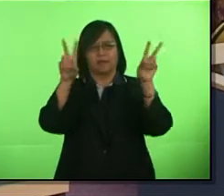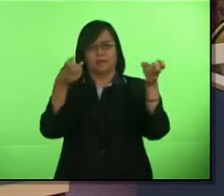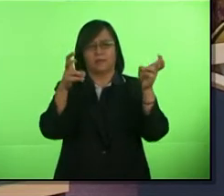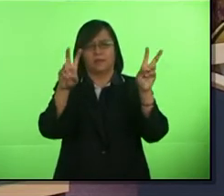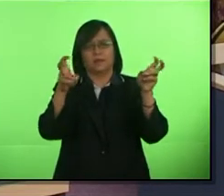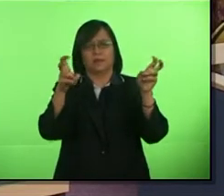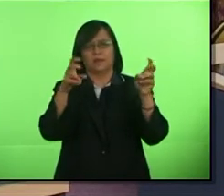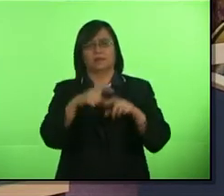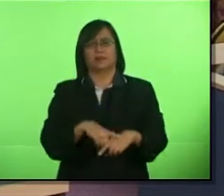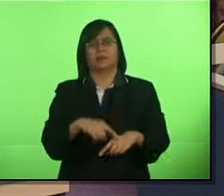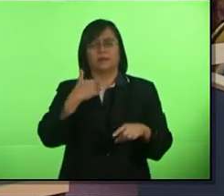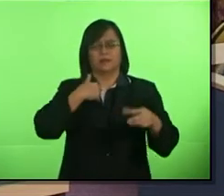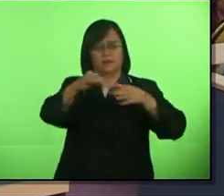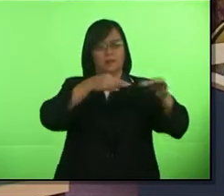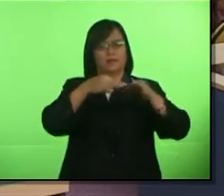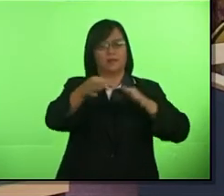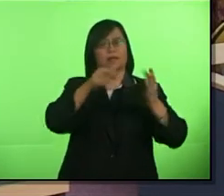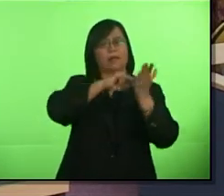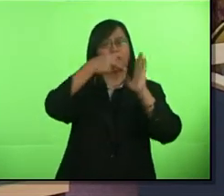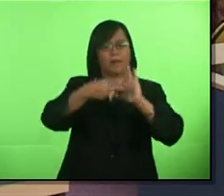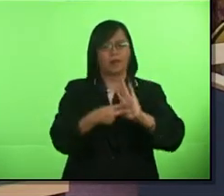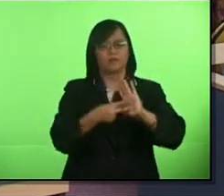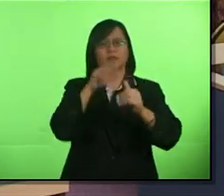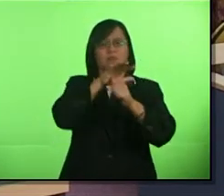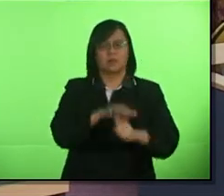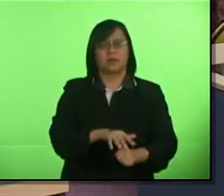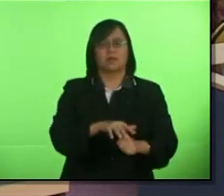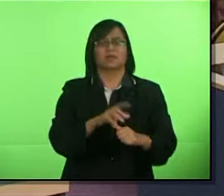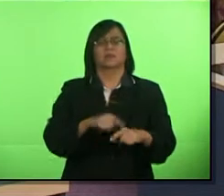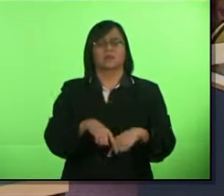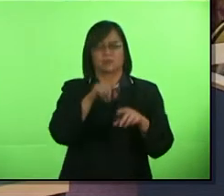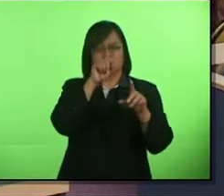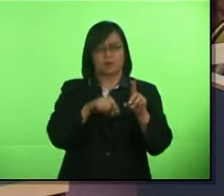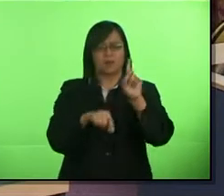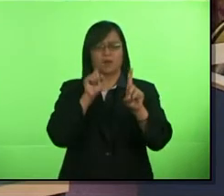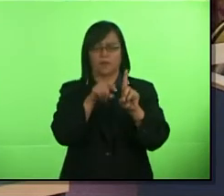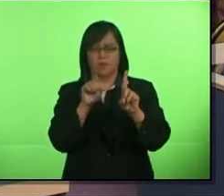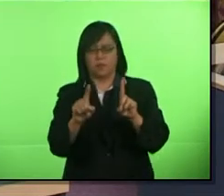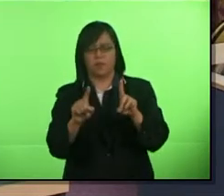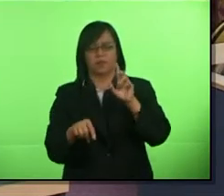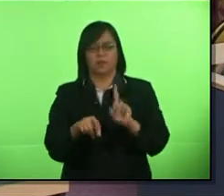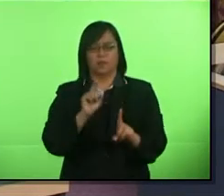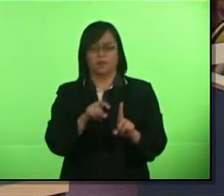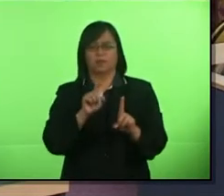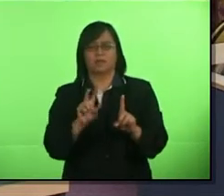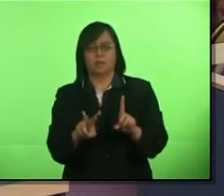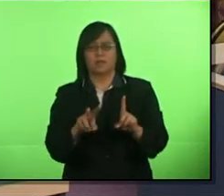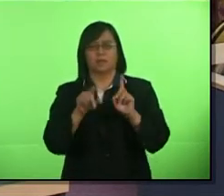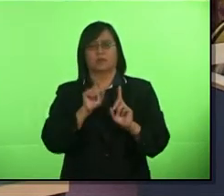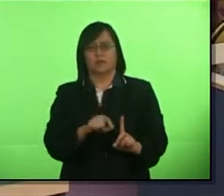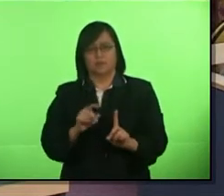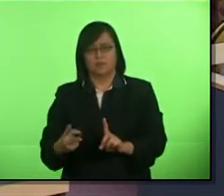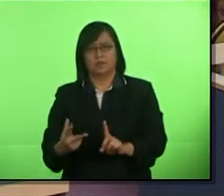there is a definition, okay? And then 1.1, 1.2, 1.3, maybe. Okay? Just